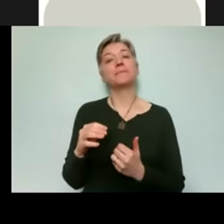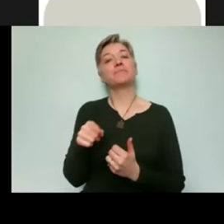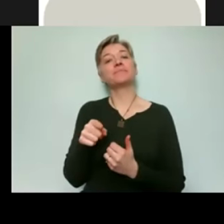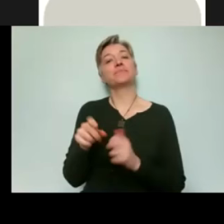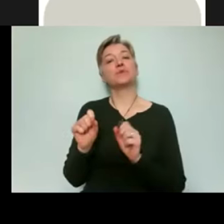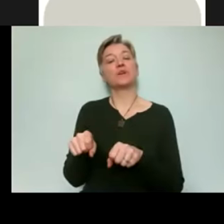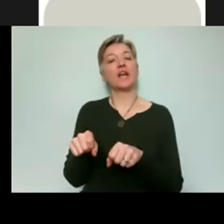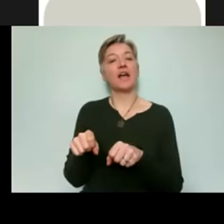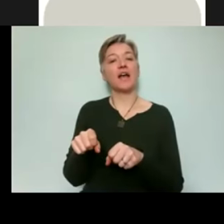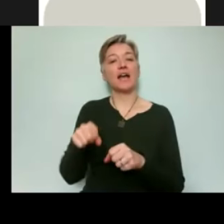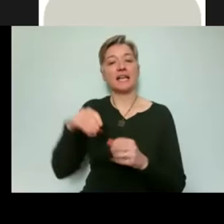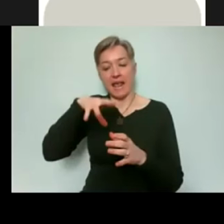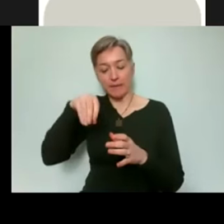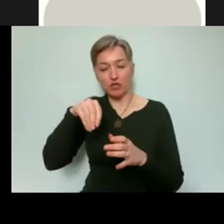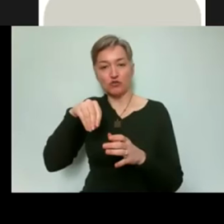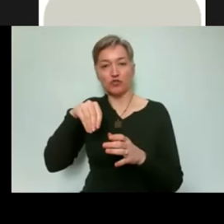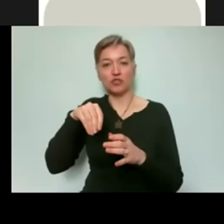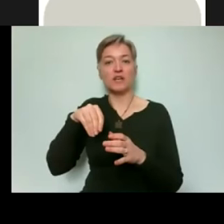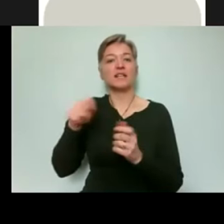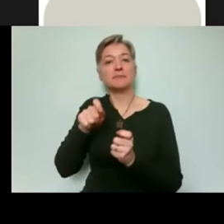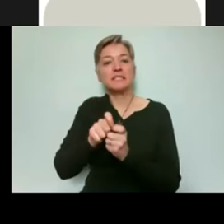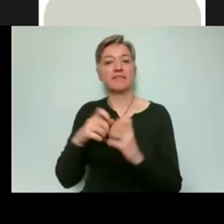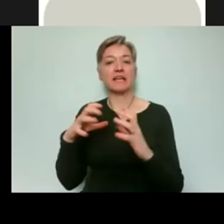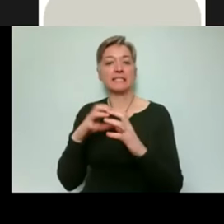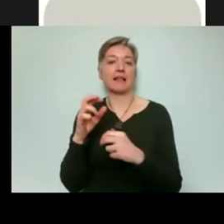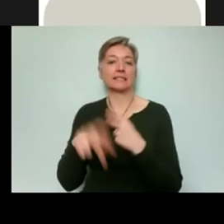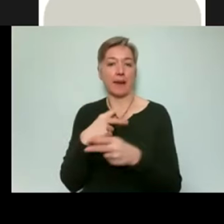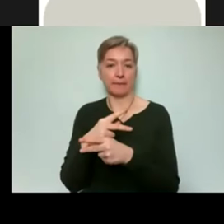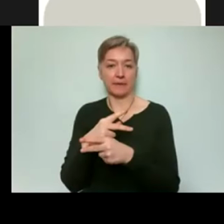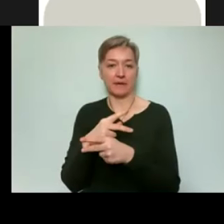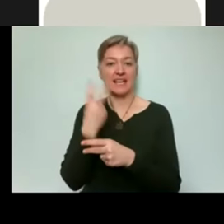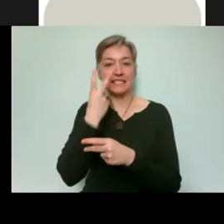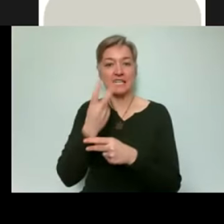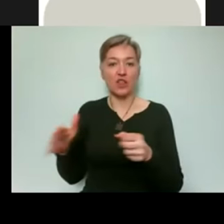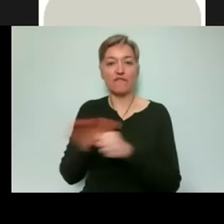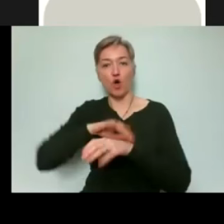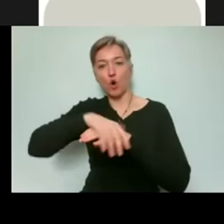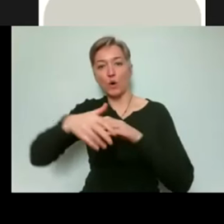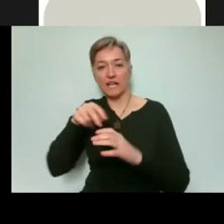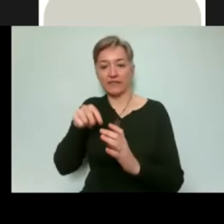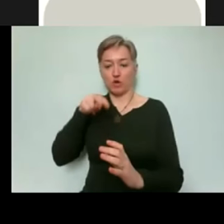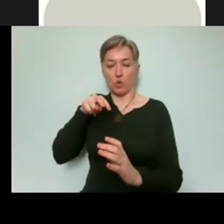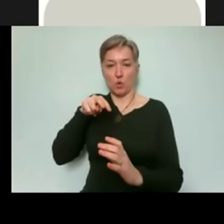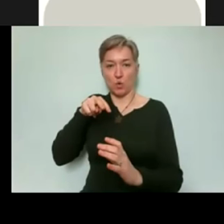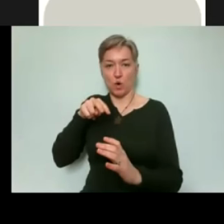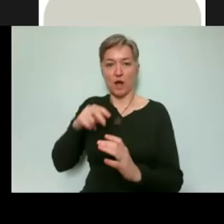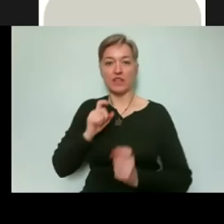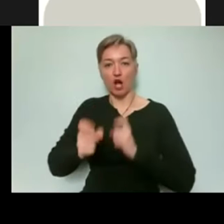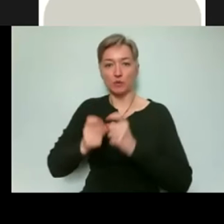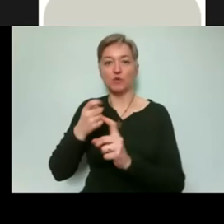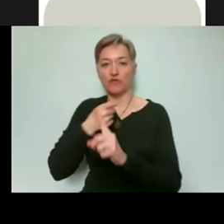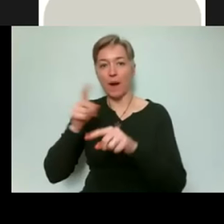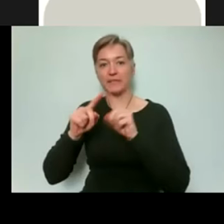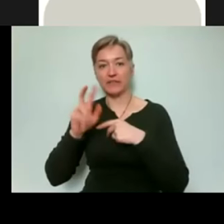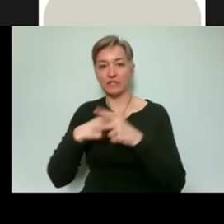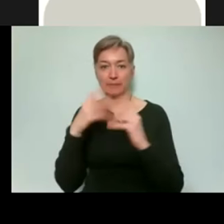to image in a cell type specific way and get a whole cortex view of the contribution of different cell types.